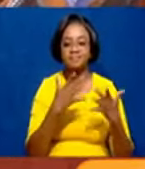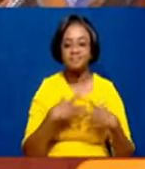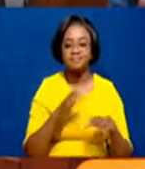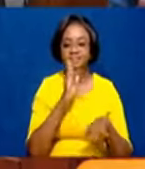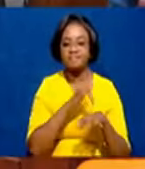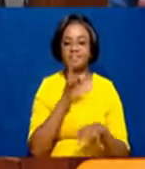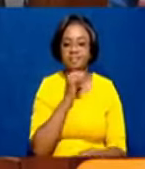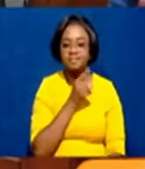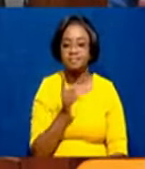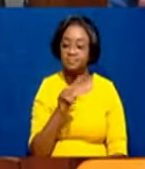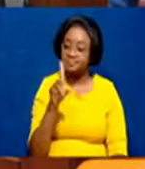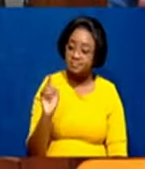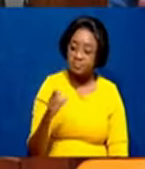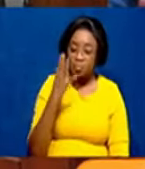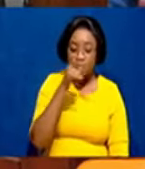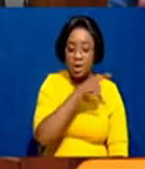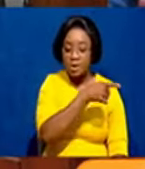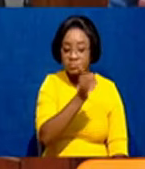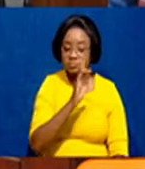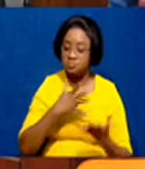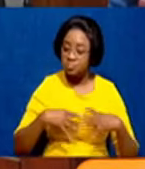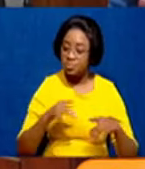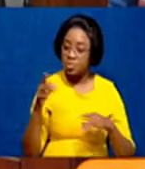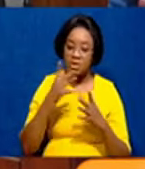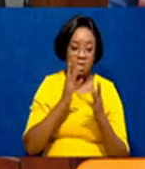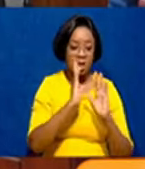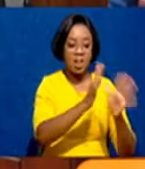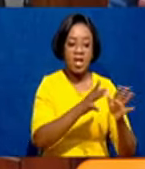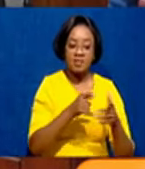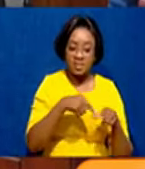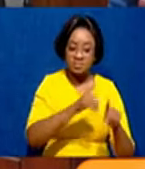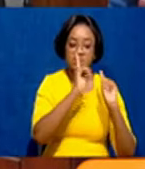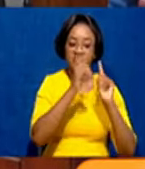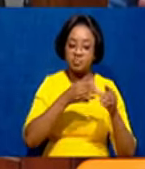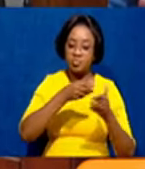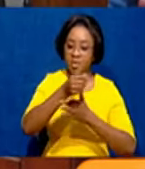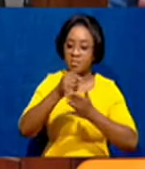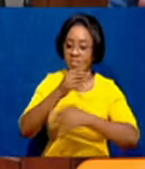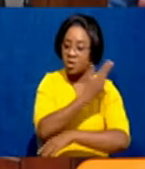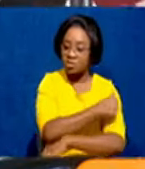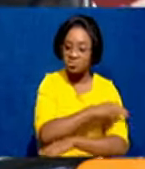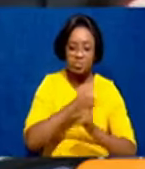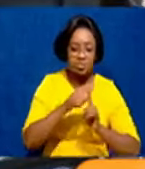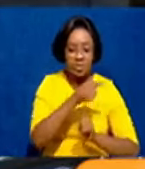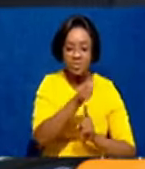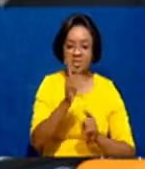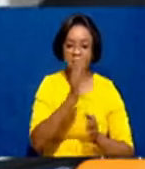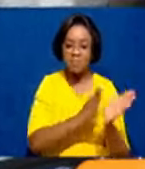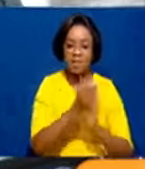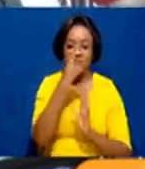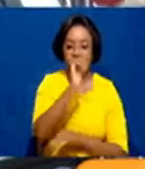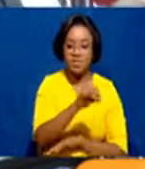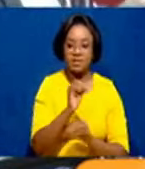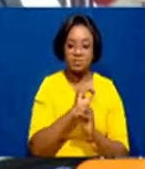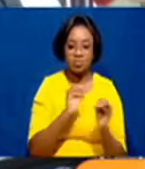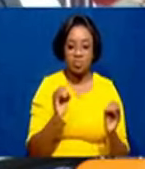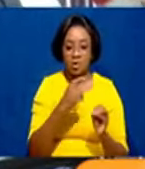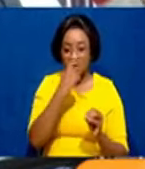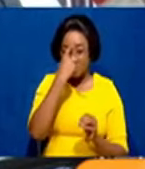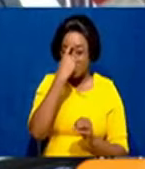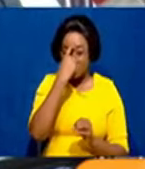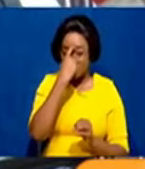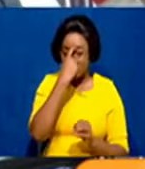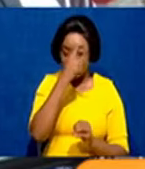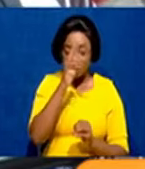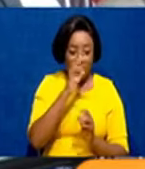legislators, questioning why the affected individuals were left to bear the burden of an avoidable incident. People have lost properties.